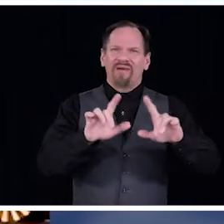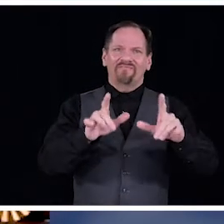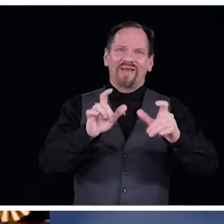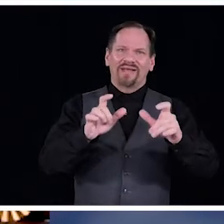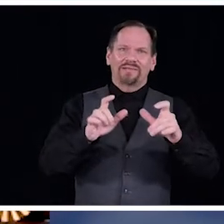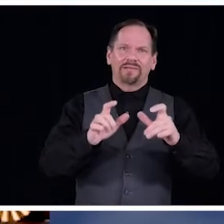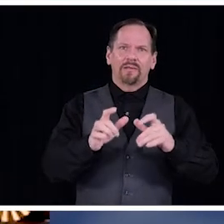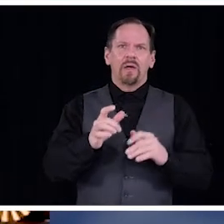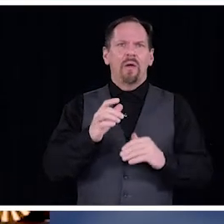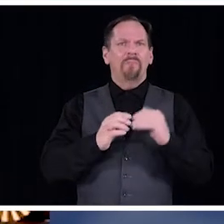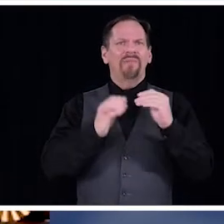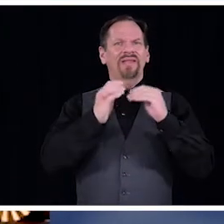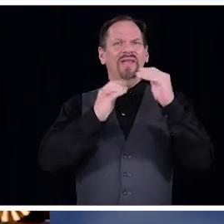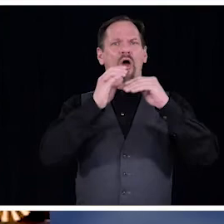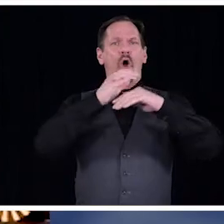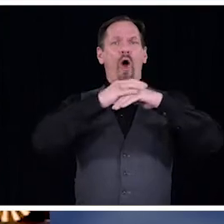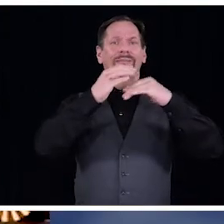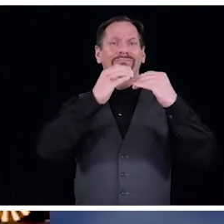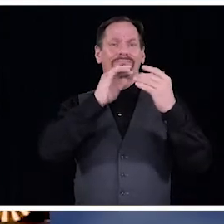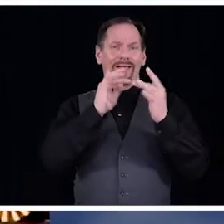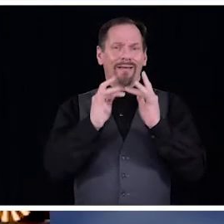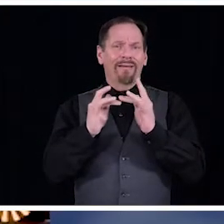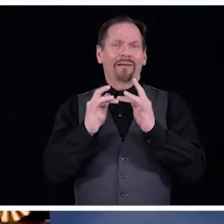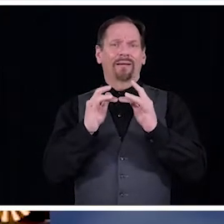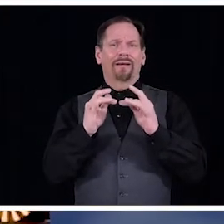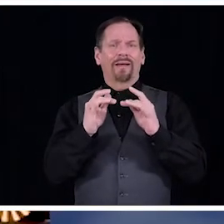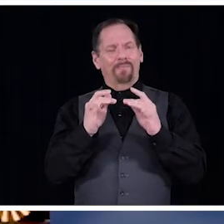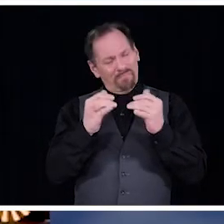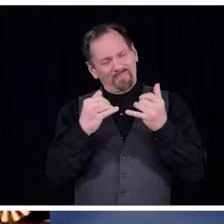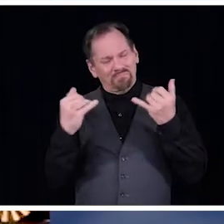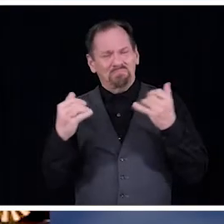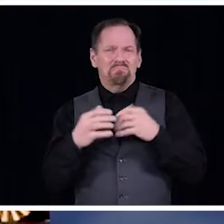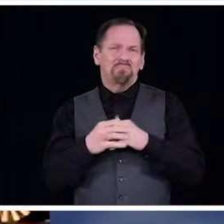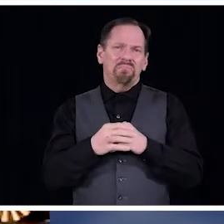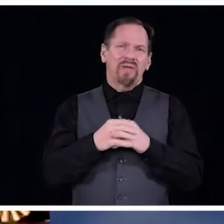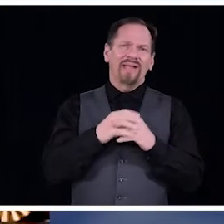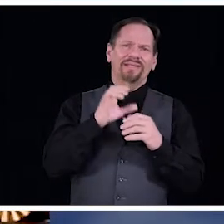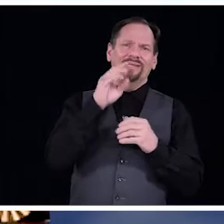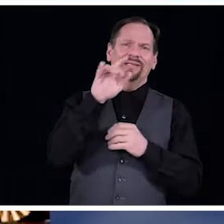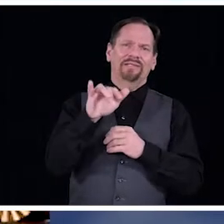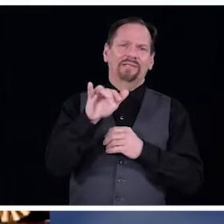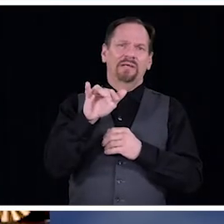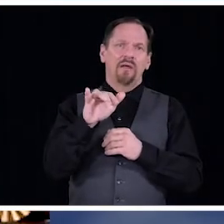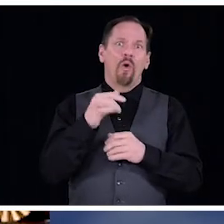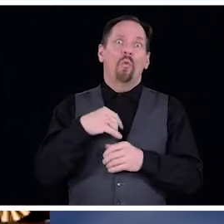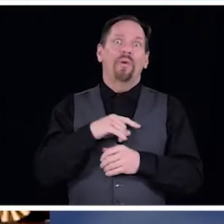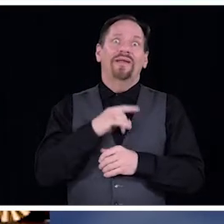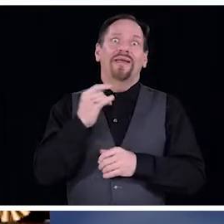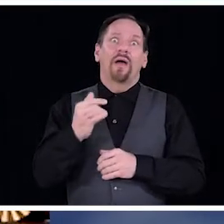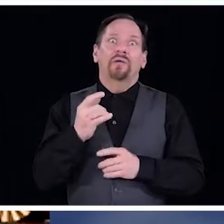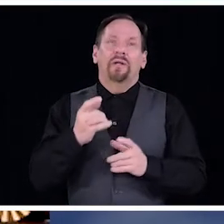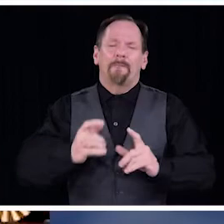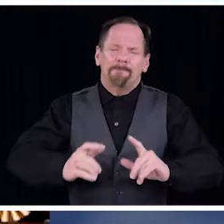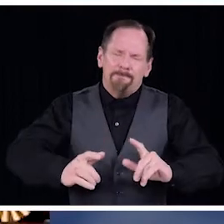been building our online capacity for several years, we would now need to exponentially ramp up that